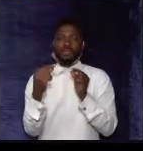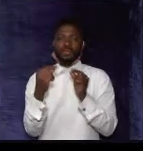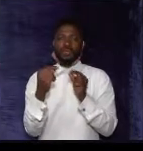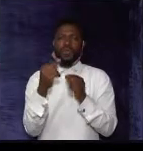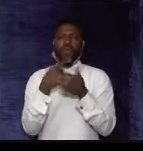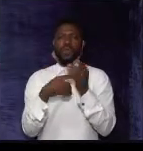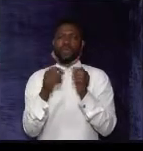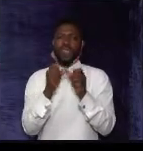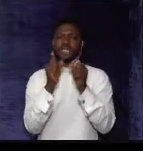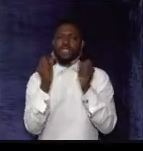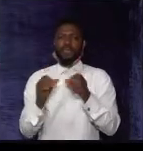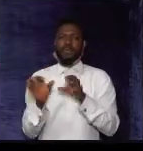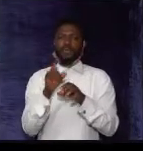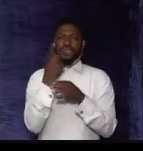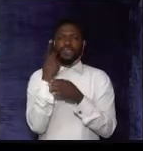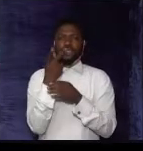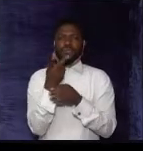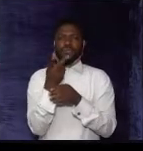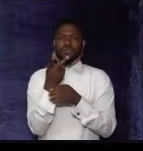What shape do you see?